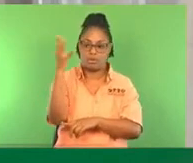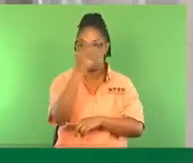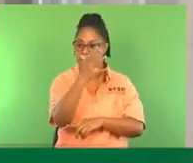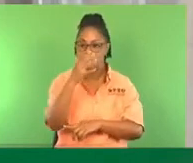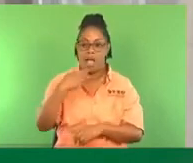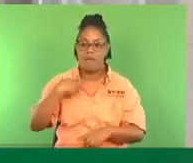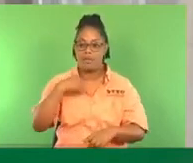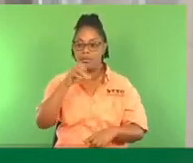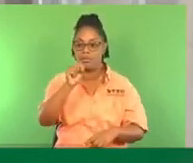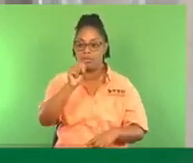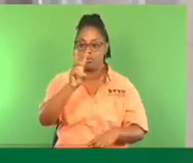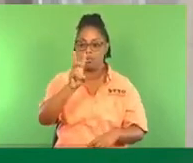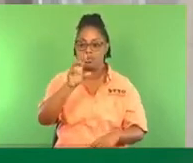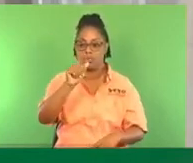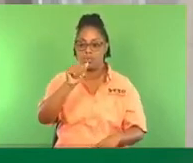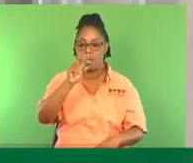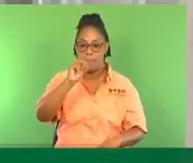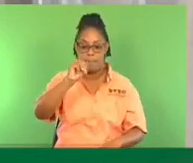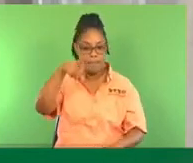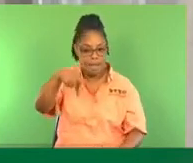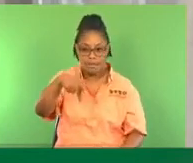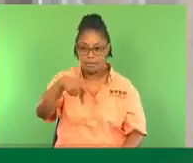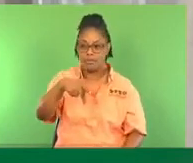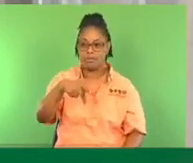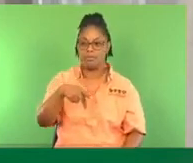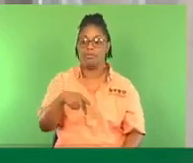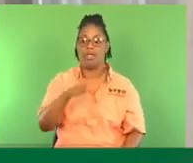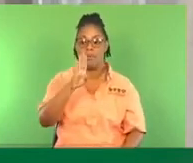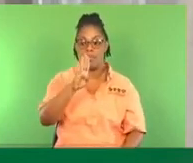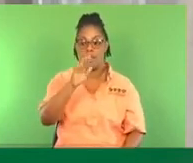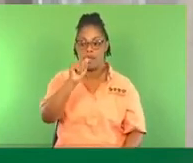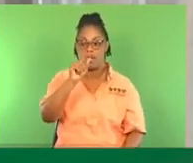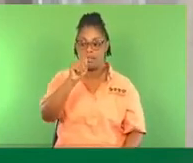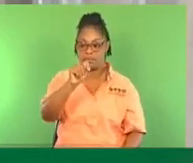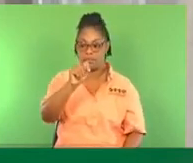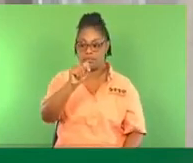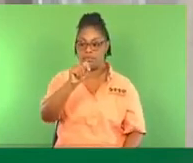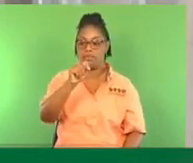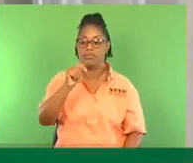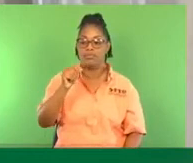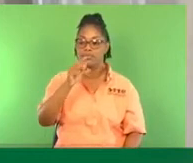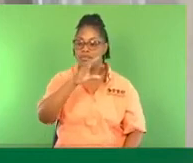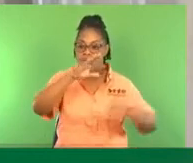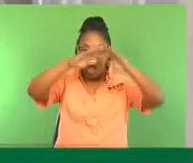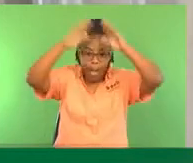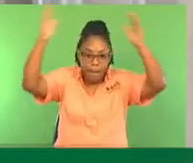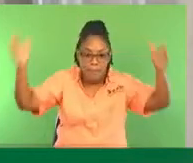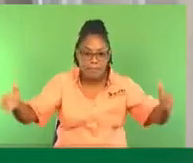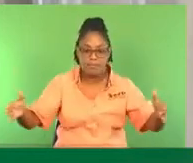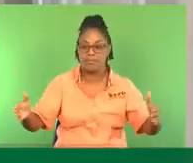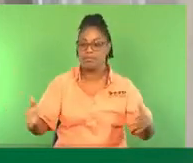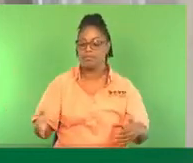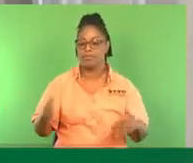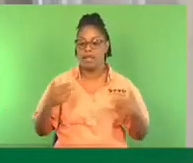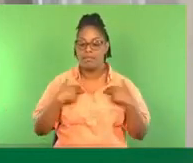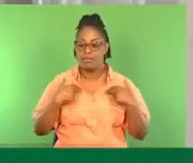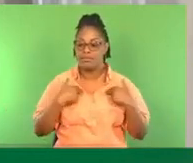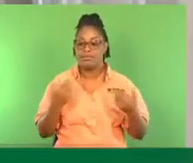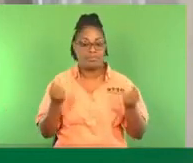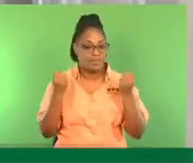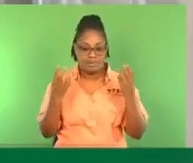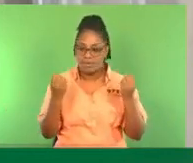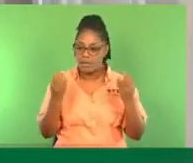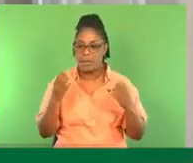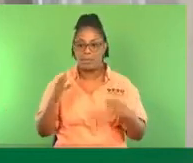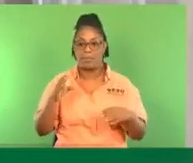Bat Cave, we have the beach forest, the growing stone, and we have many other areas. We all remember fondly